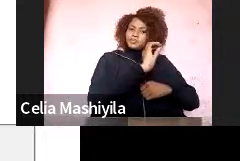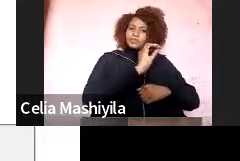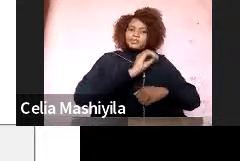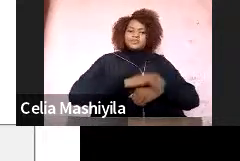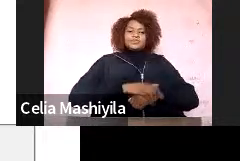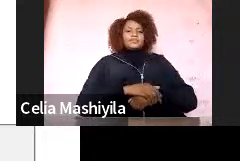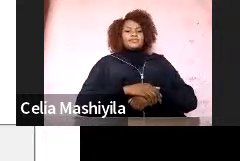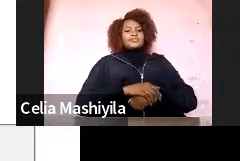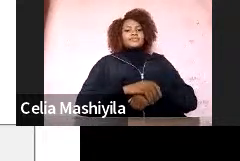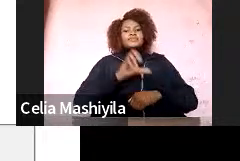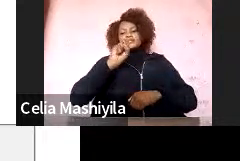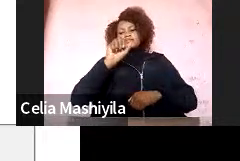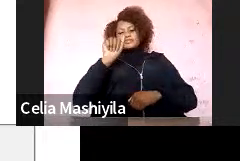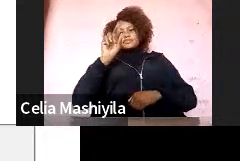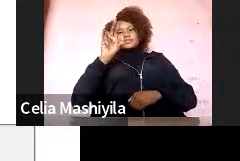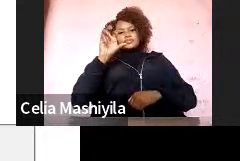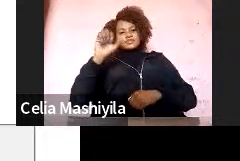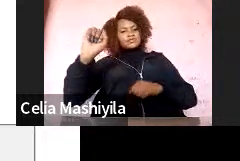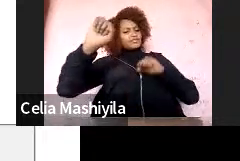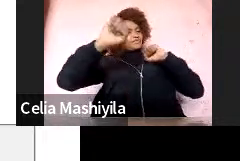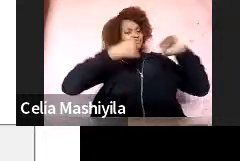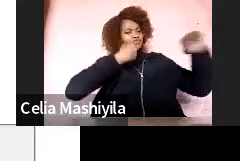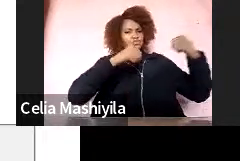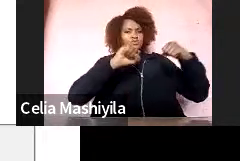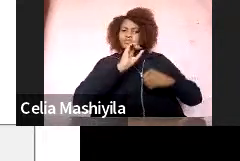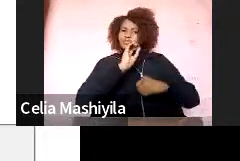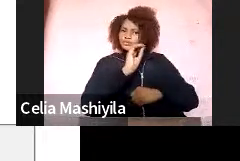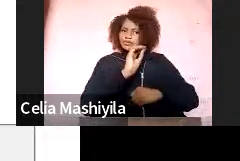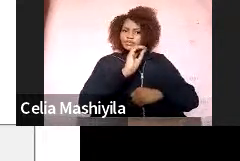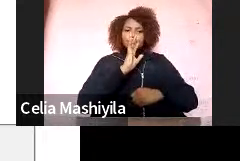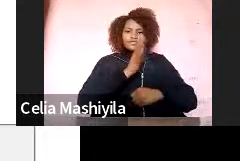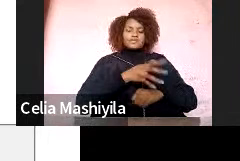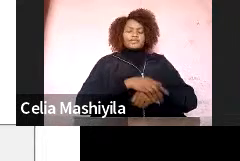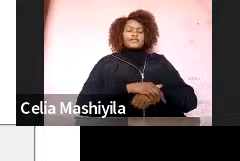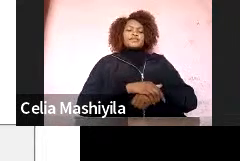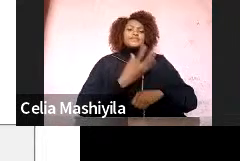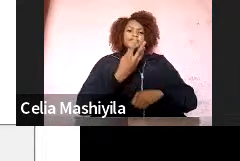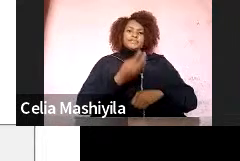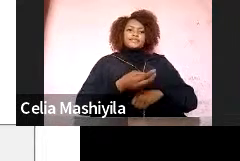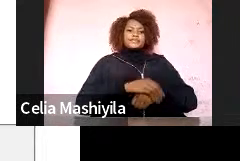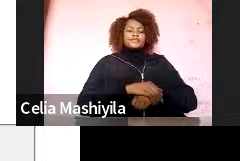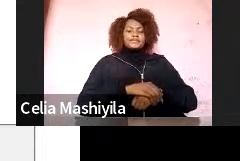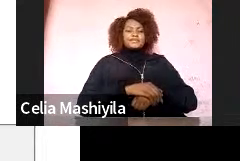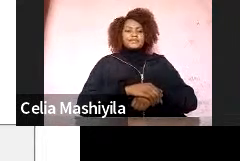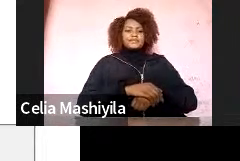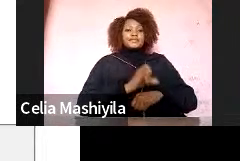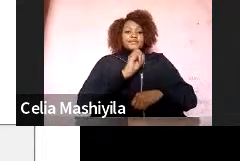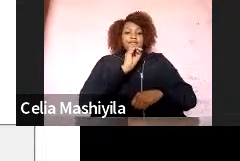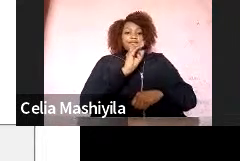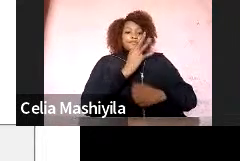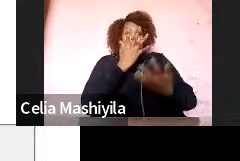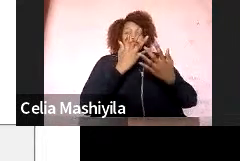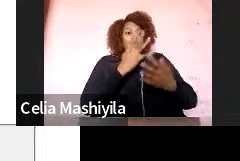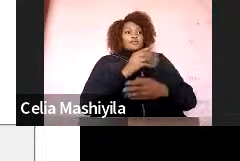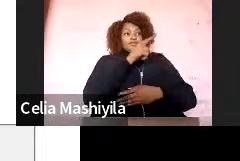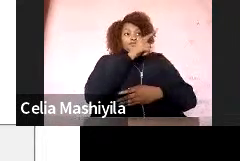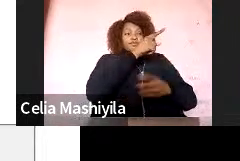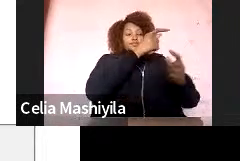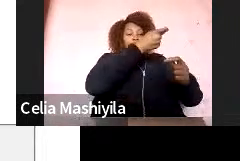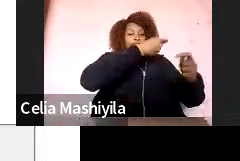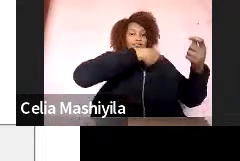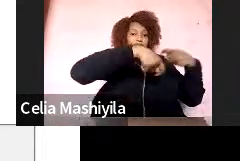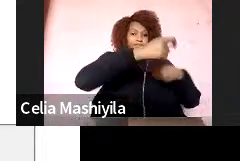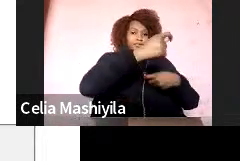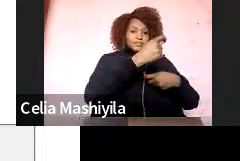Now, if there are disputes between you and SARS, you as the trader, you should